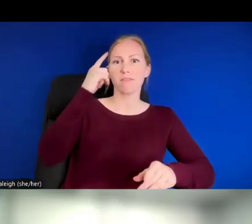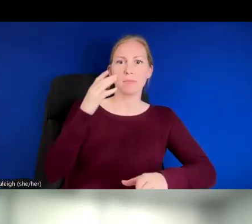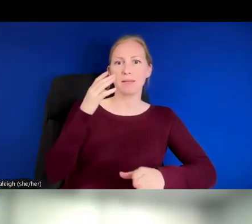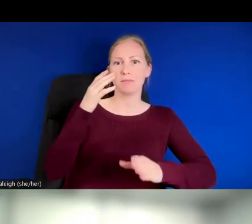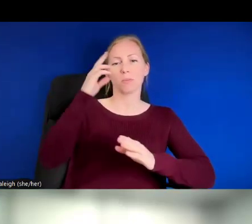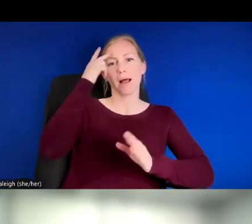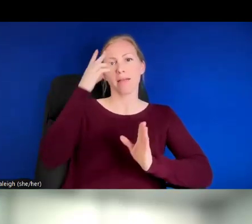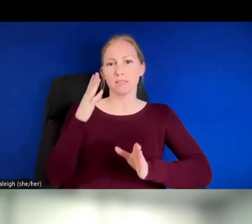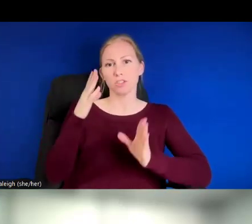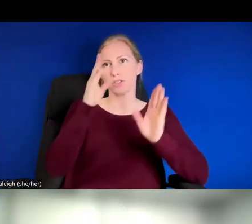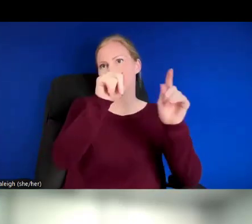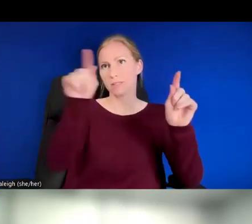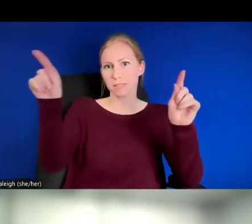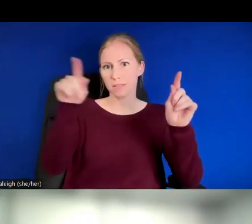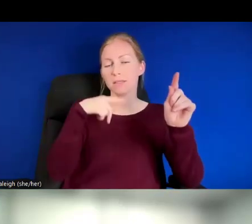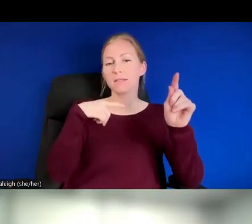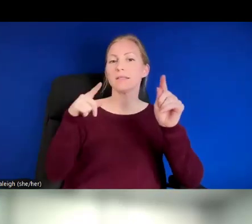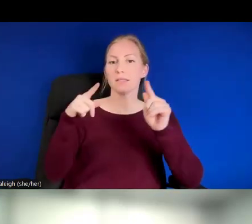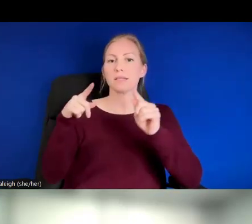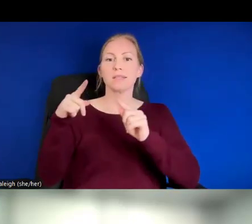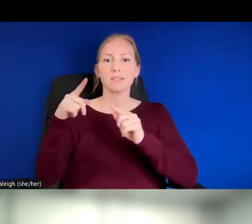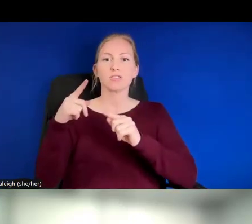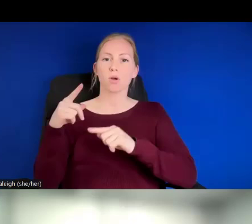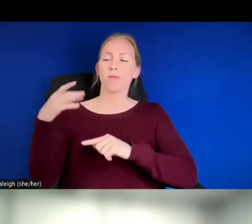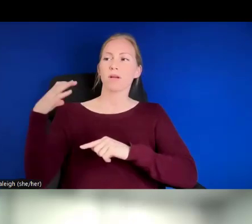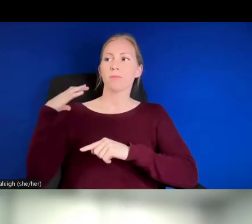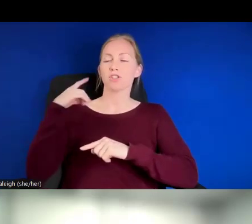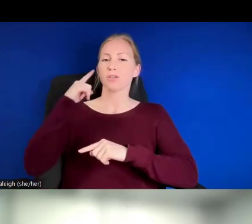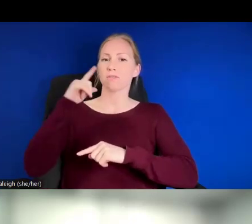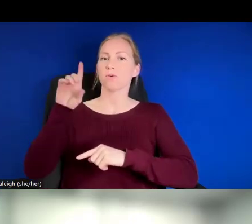responses from the Commissioner of the Department of Correction.